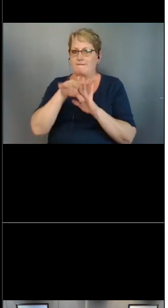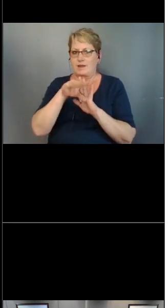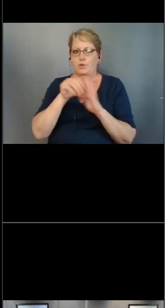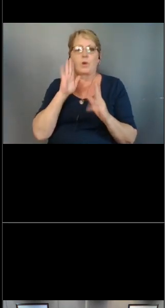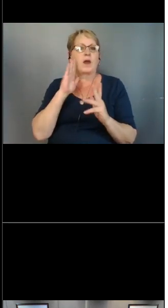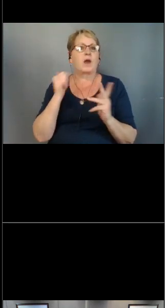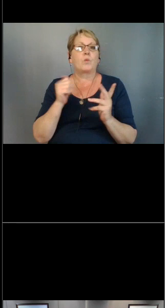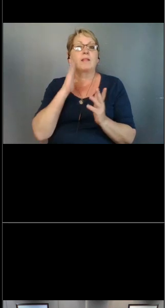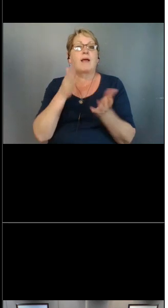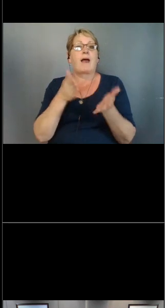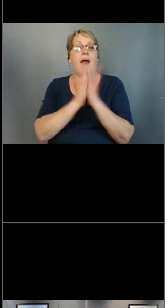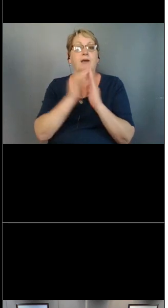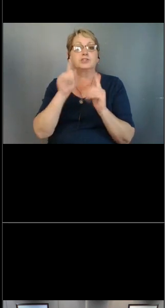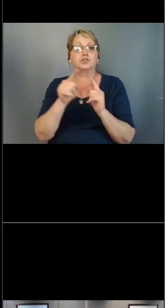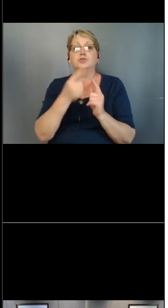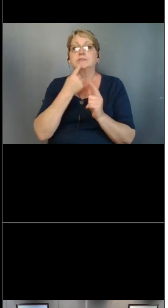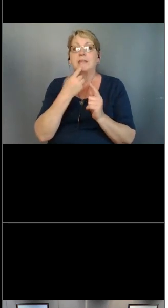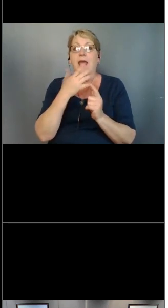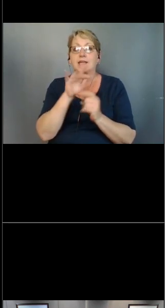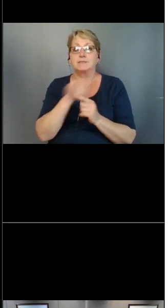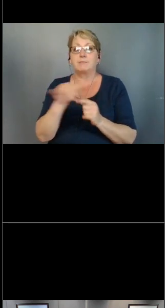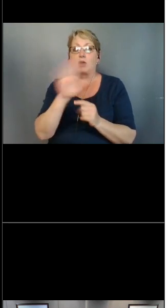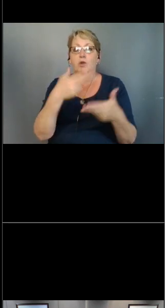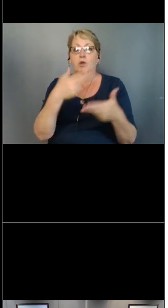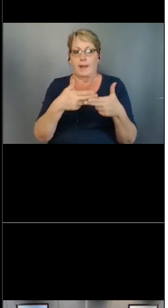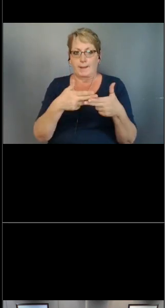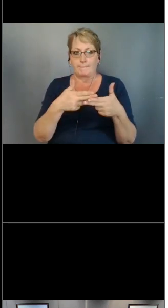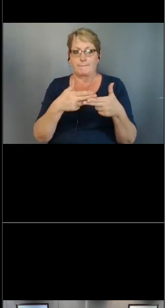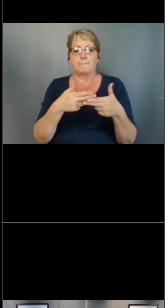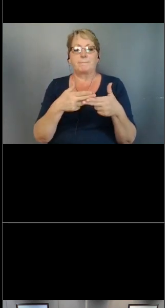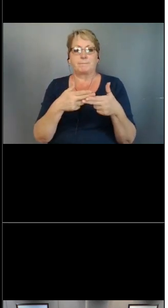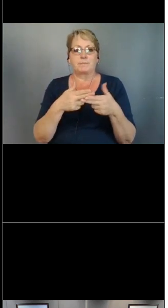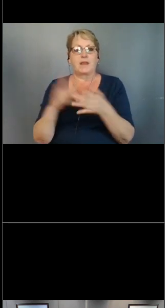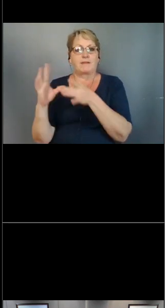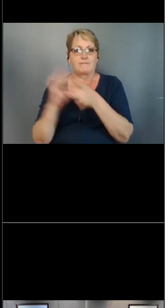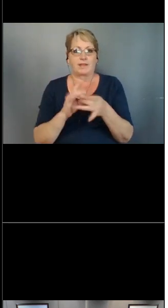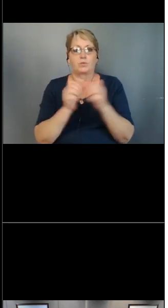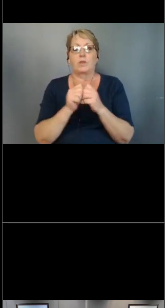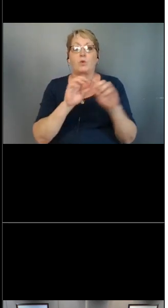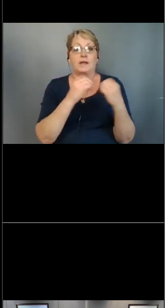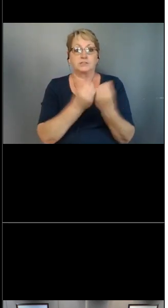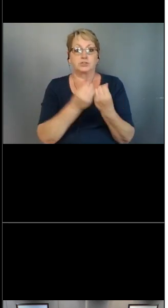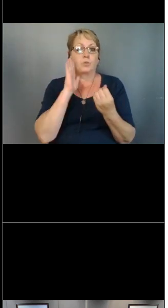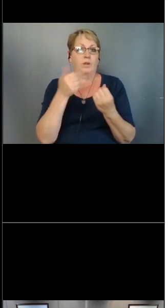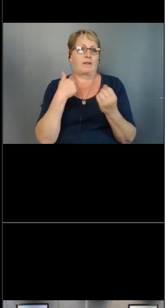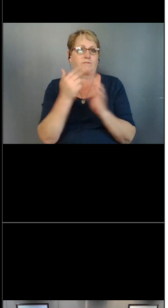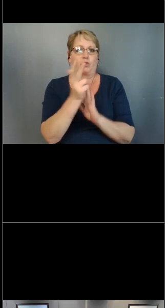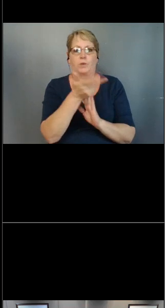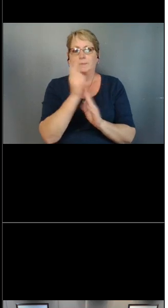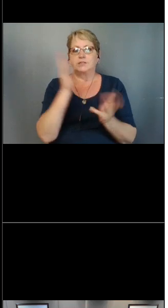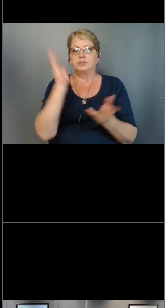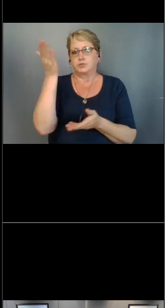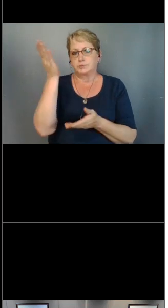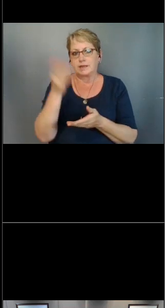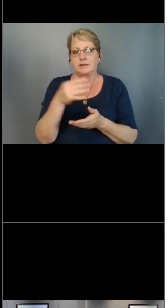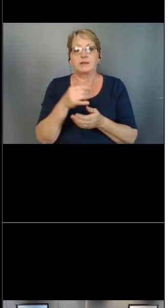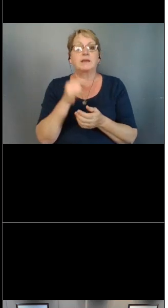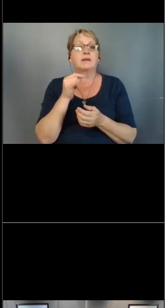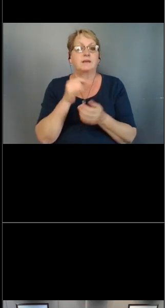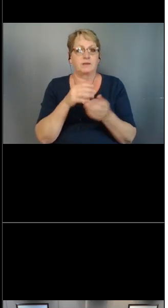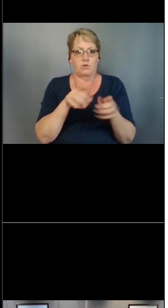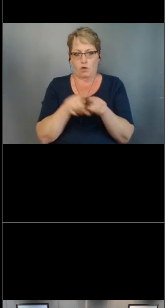you to say and spell your name and if you are affiliated with an organization. You will have 3 minutes to speak. There is a virtual clock